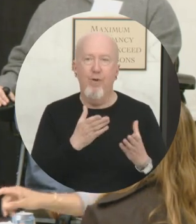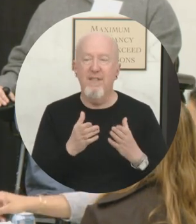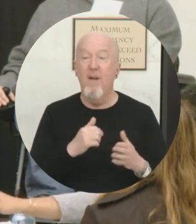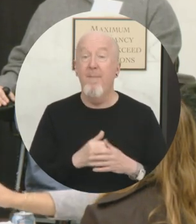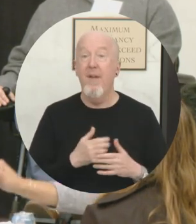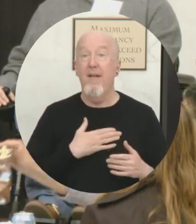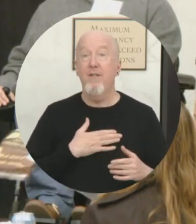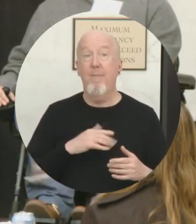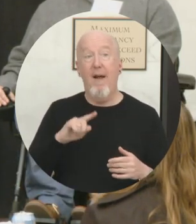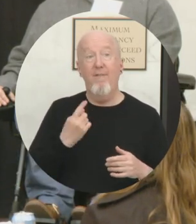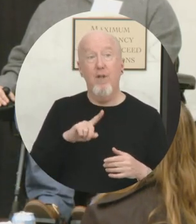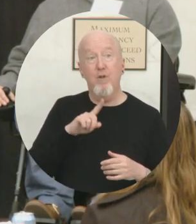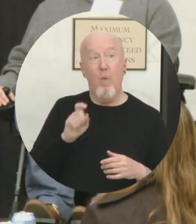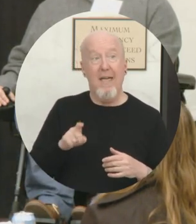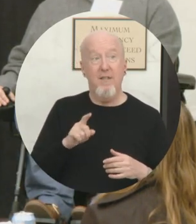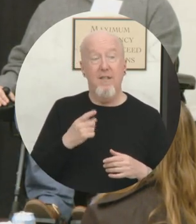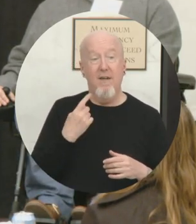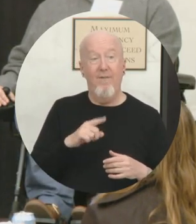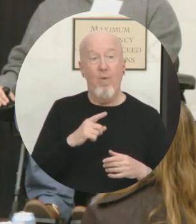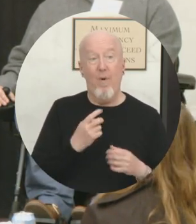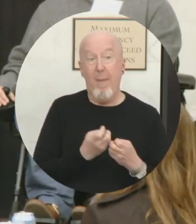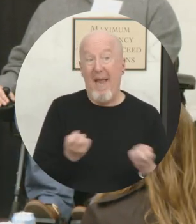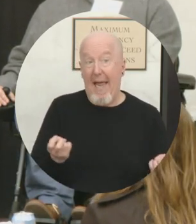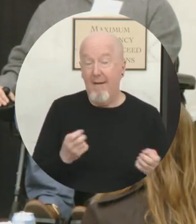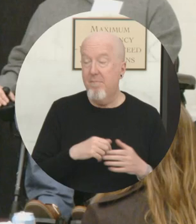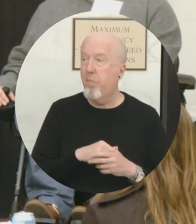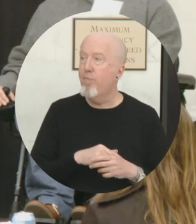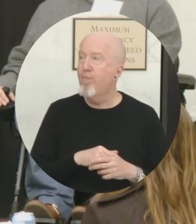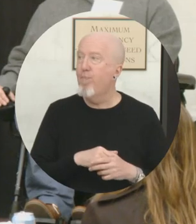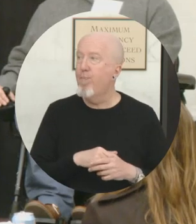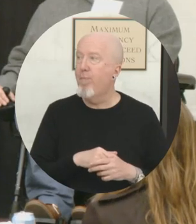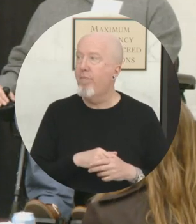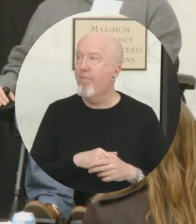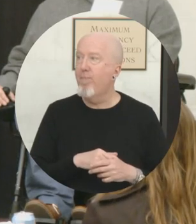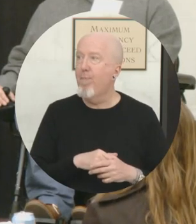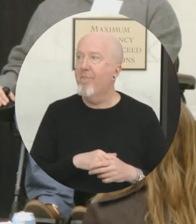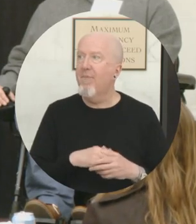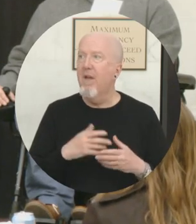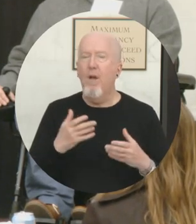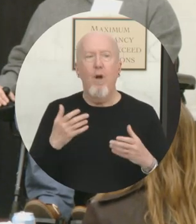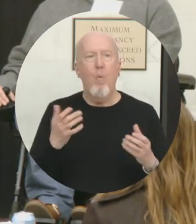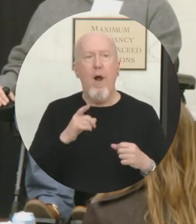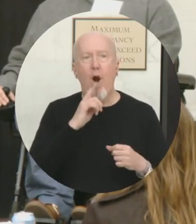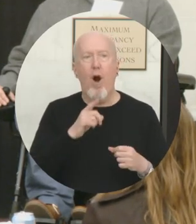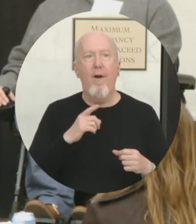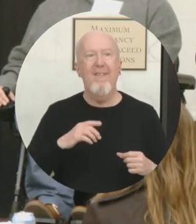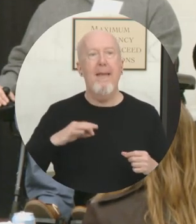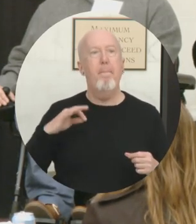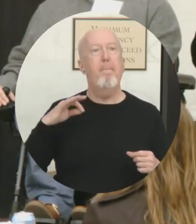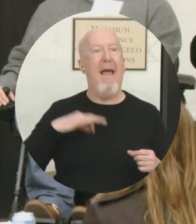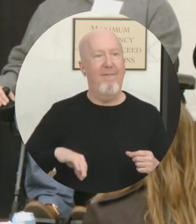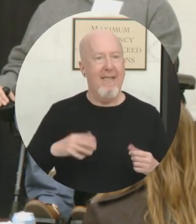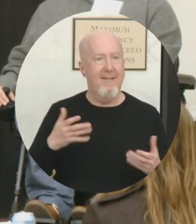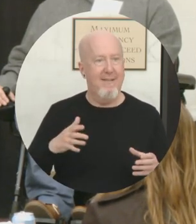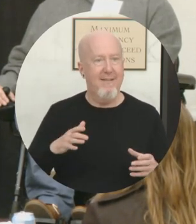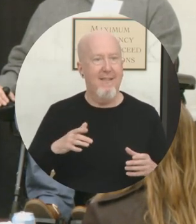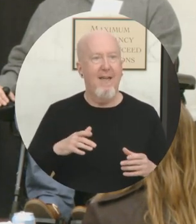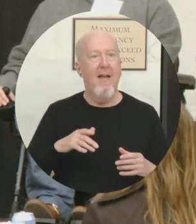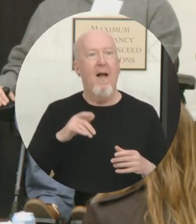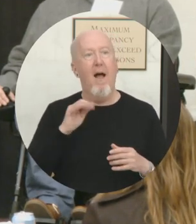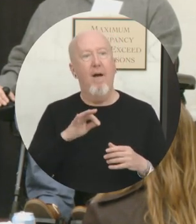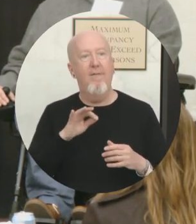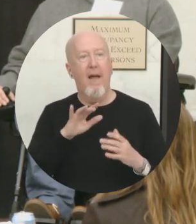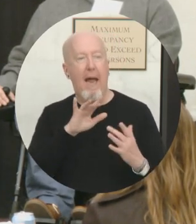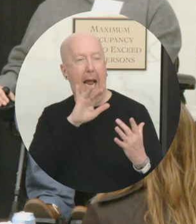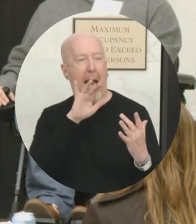I have for the panel is, what are the benefits of outreaching to the